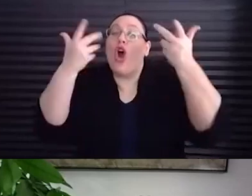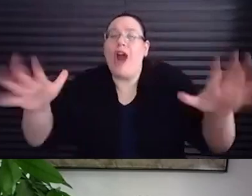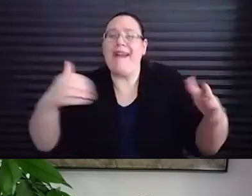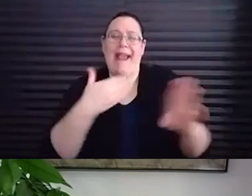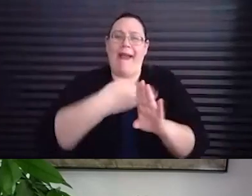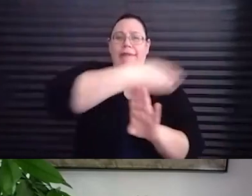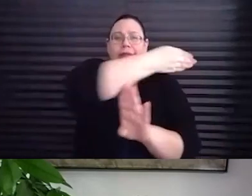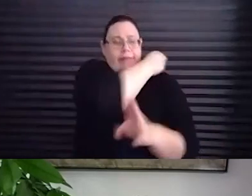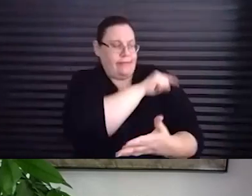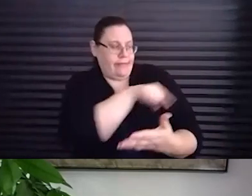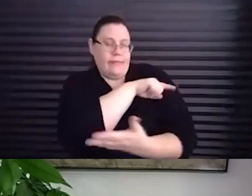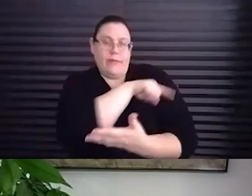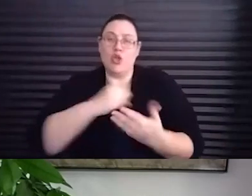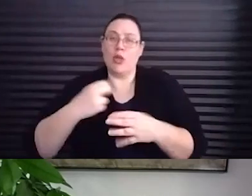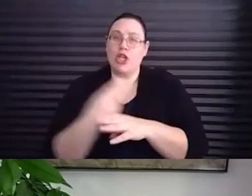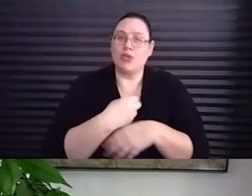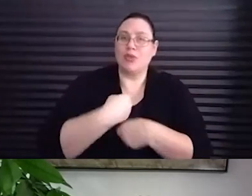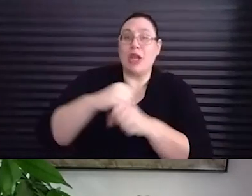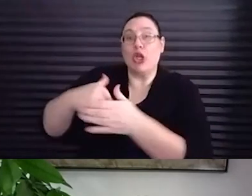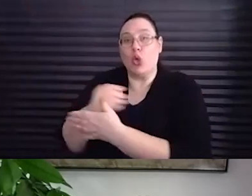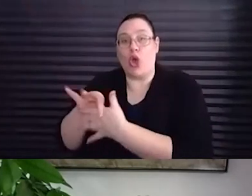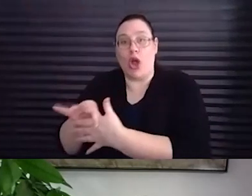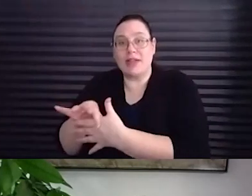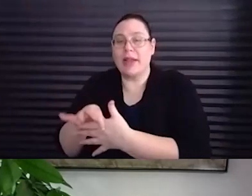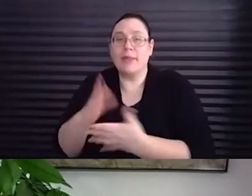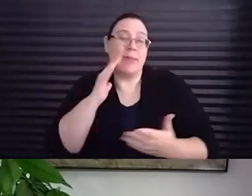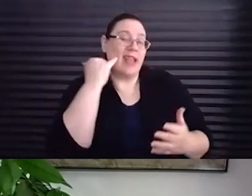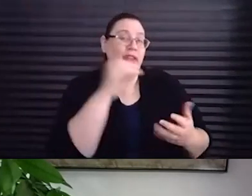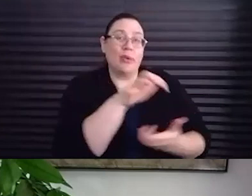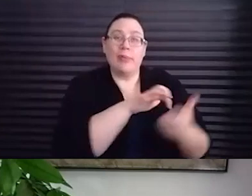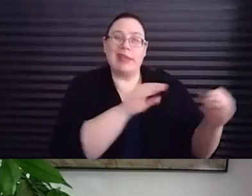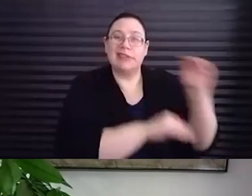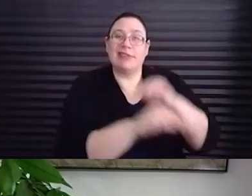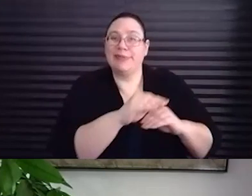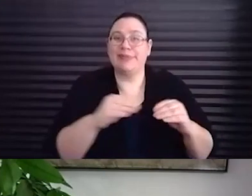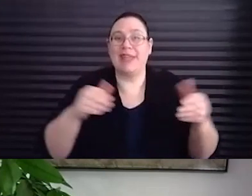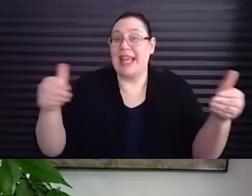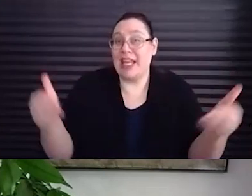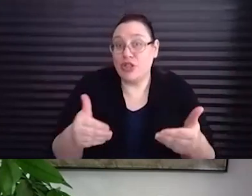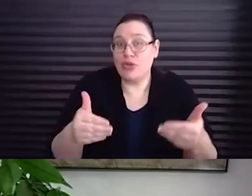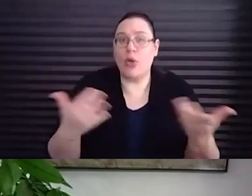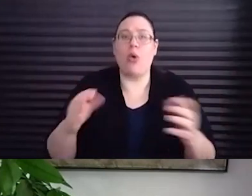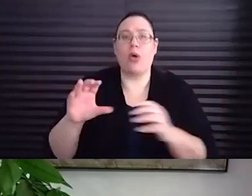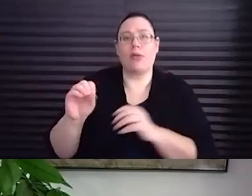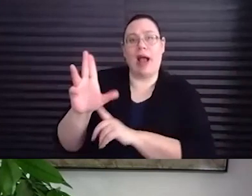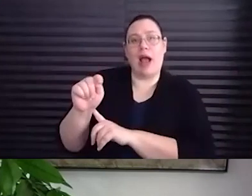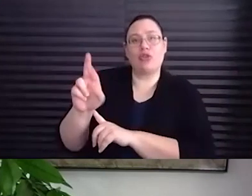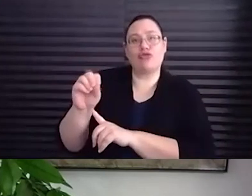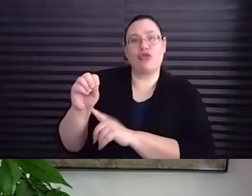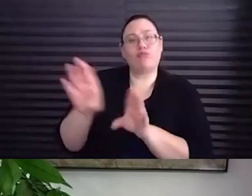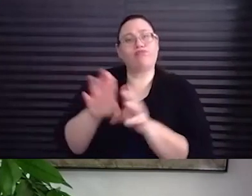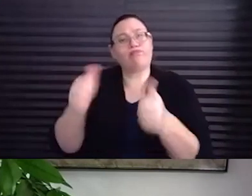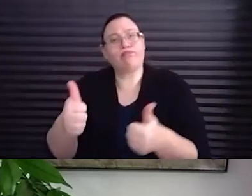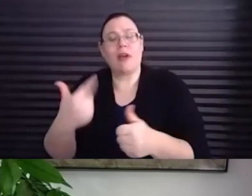use and create new content? So even if you're mixing in, you know, like an intro or an outro on something new from your